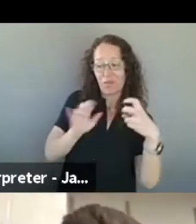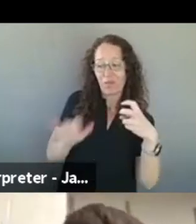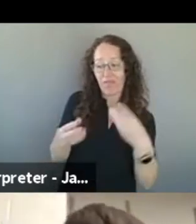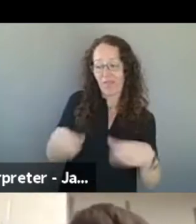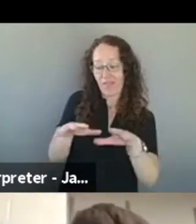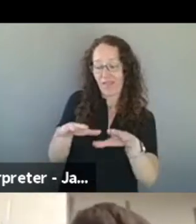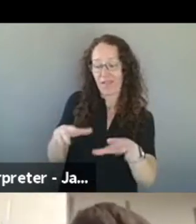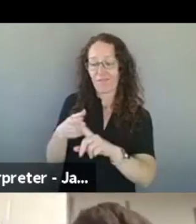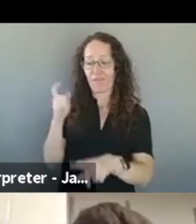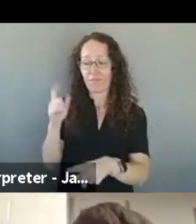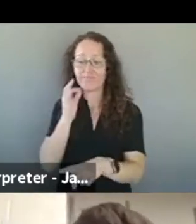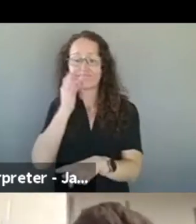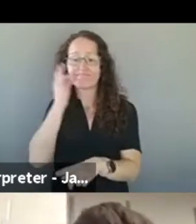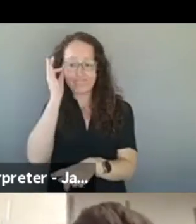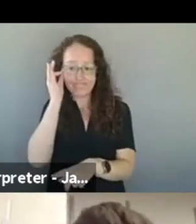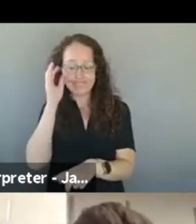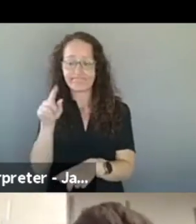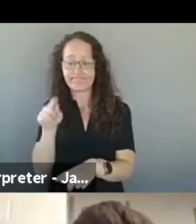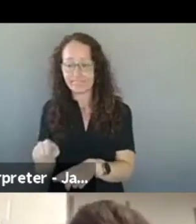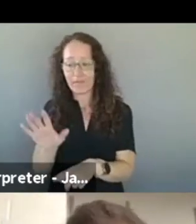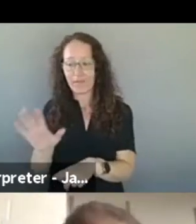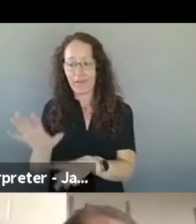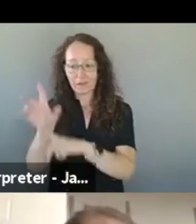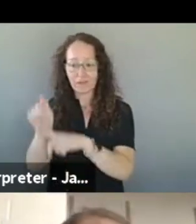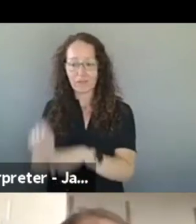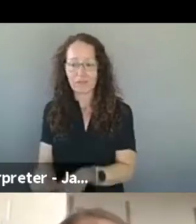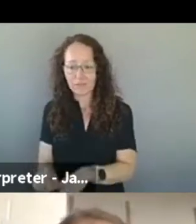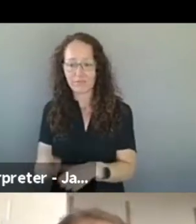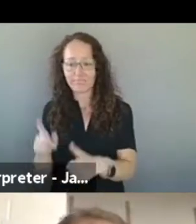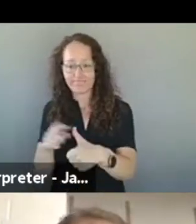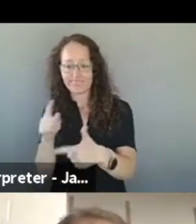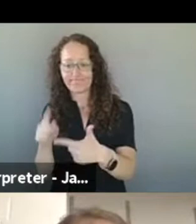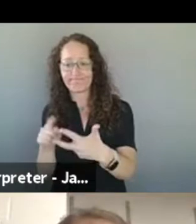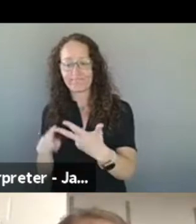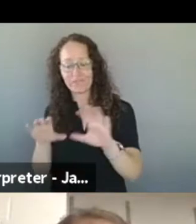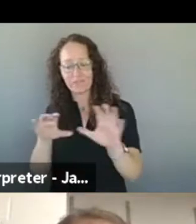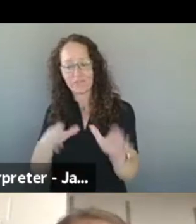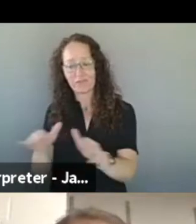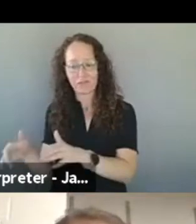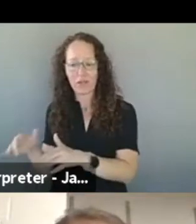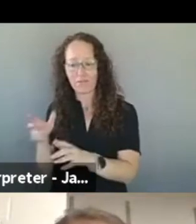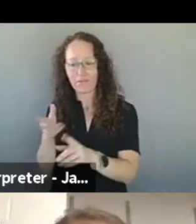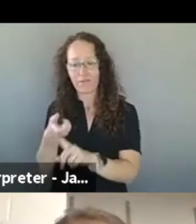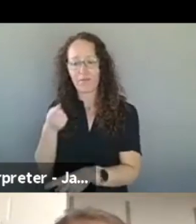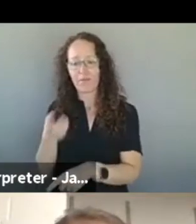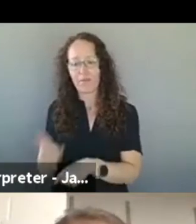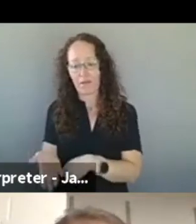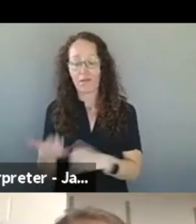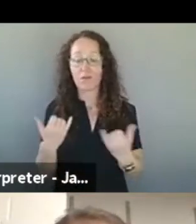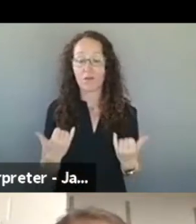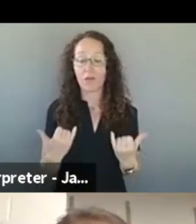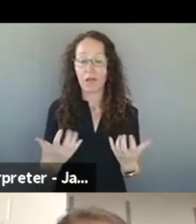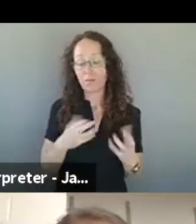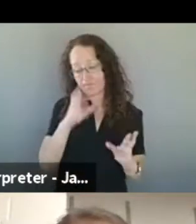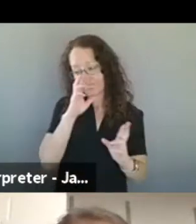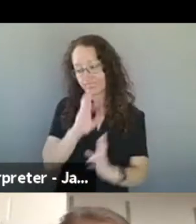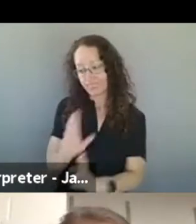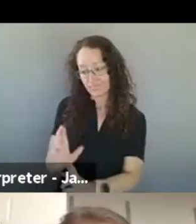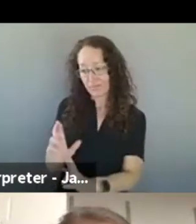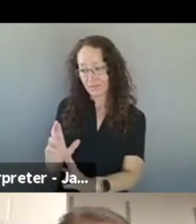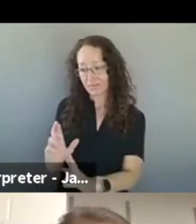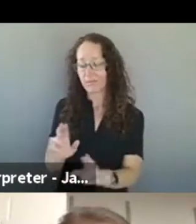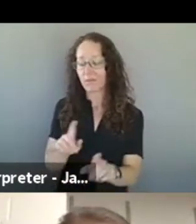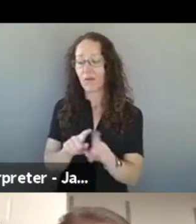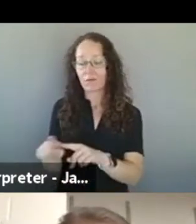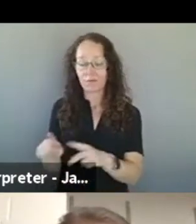the Canarsie, Lenape, Munsee, and Wapinger people. We'd like to give a moment of respect to them, as well as to the